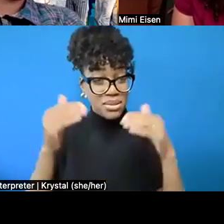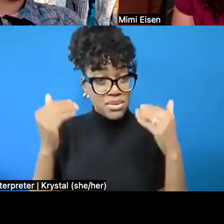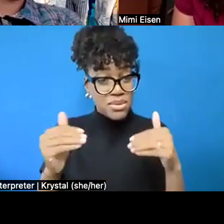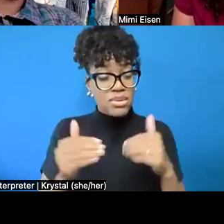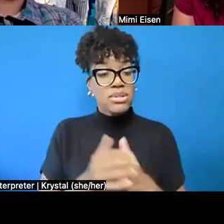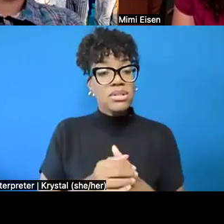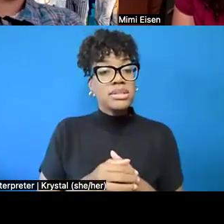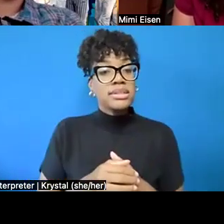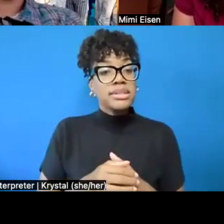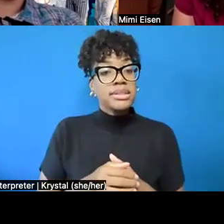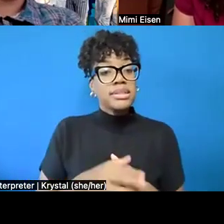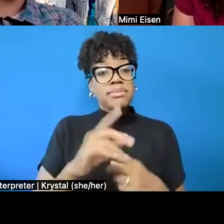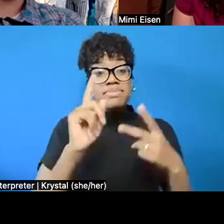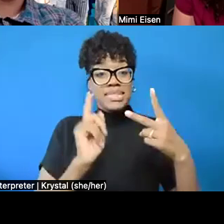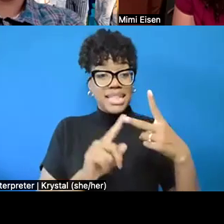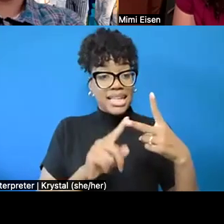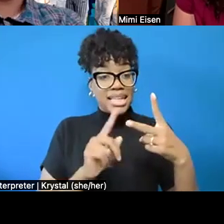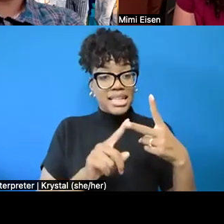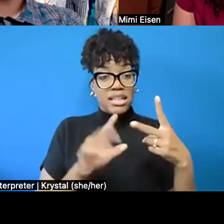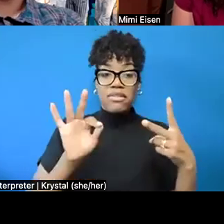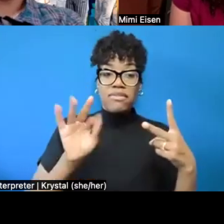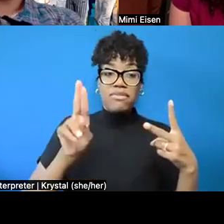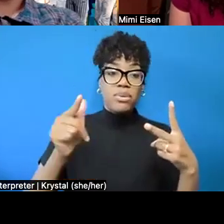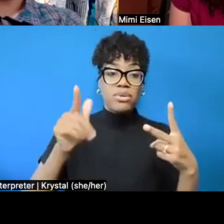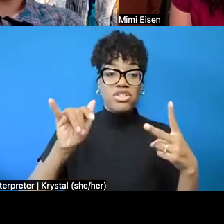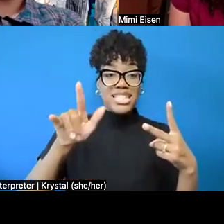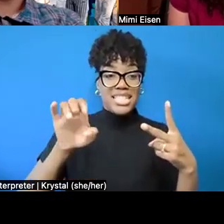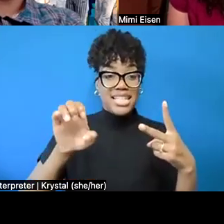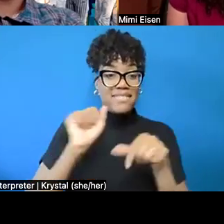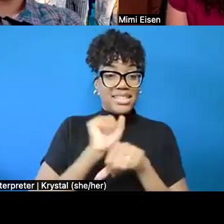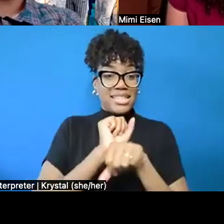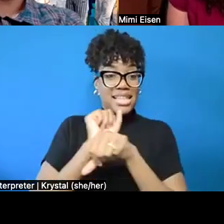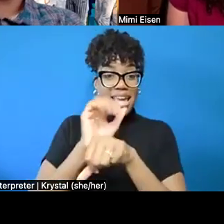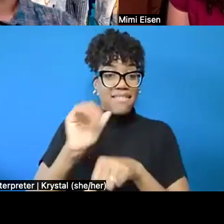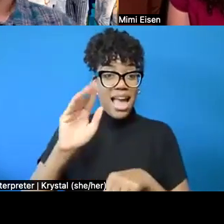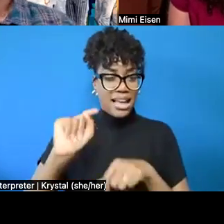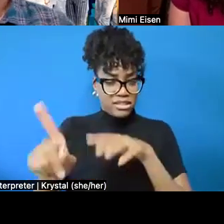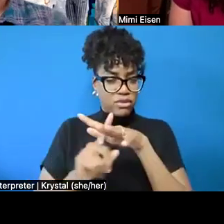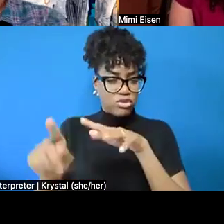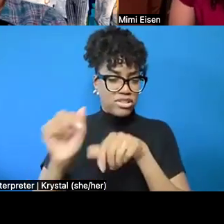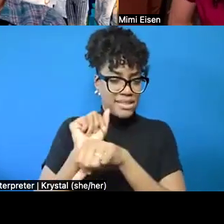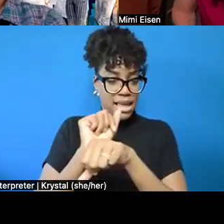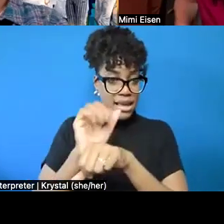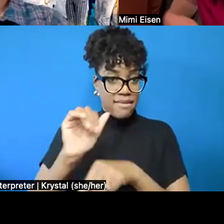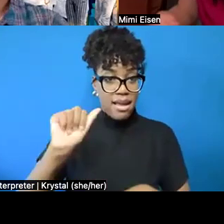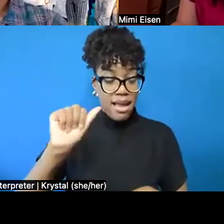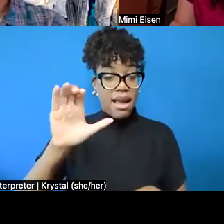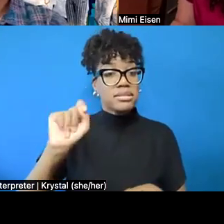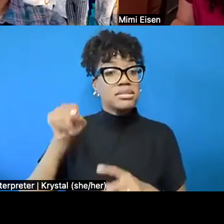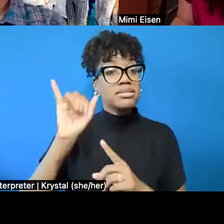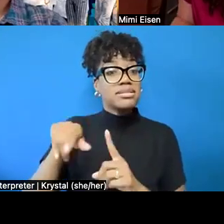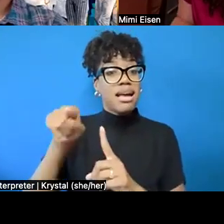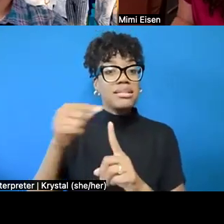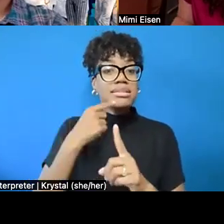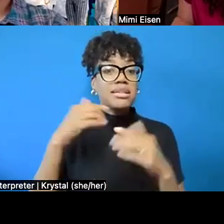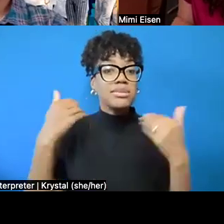it really enshrined the power of wealthy white landholders, right? It didn't even allow